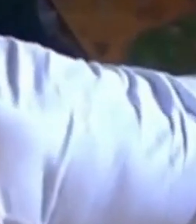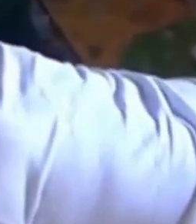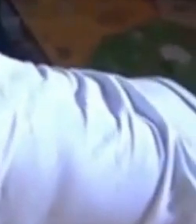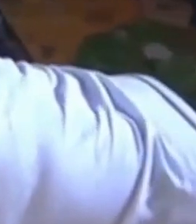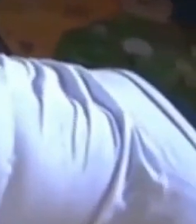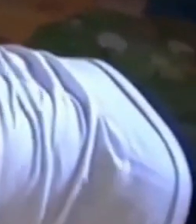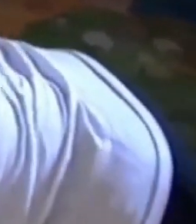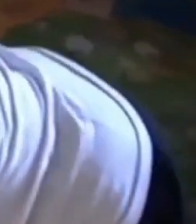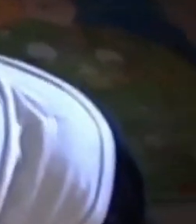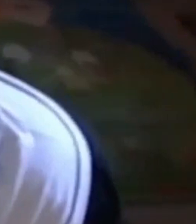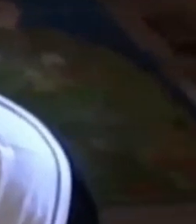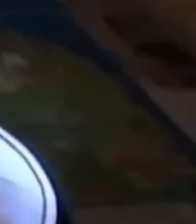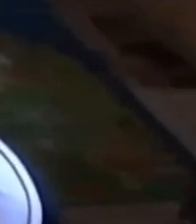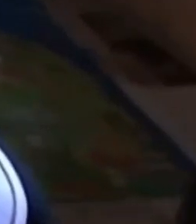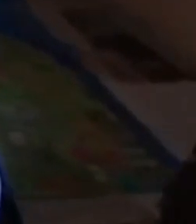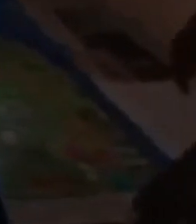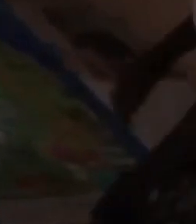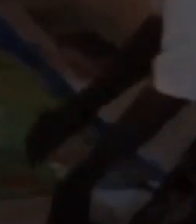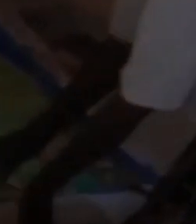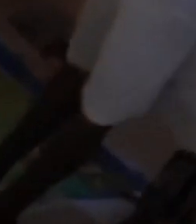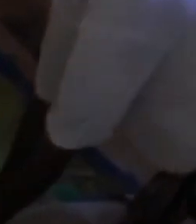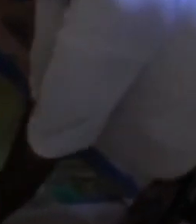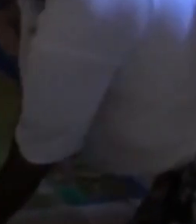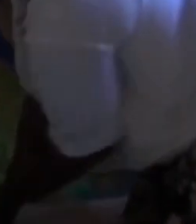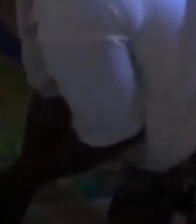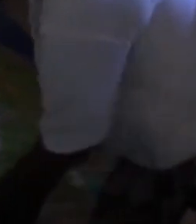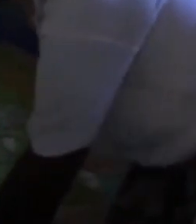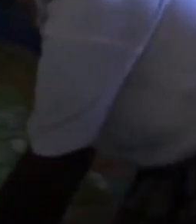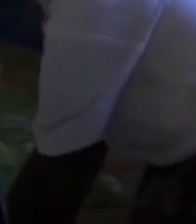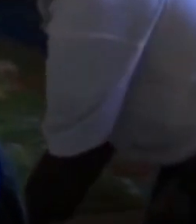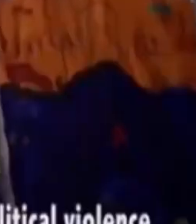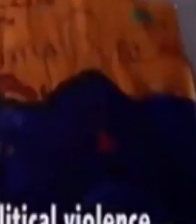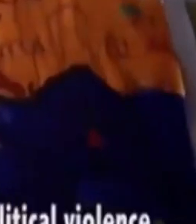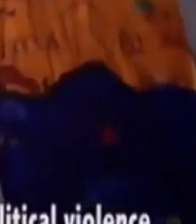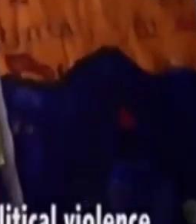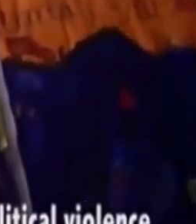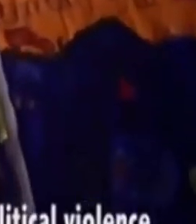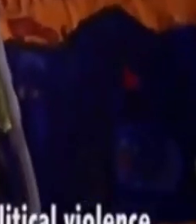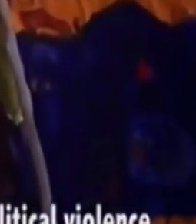protect and defend all of us as human beings equally in this world.